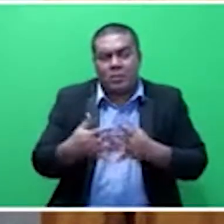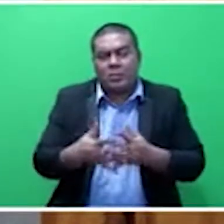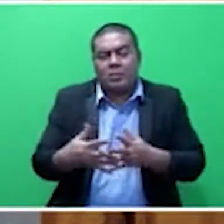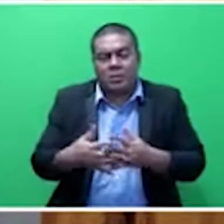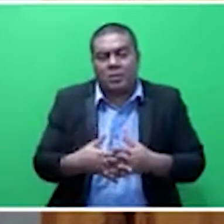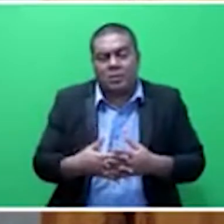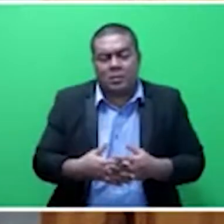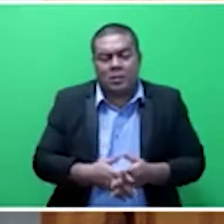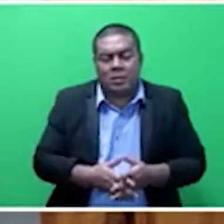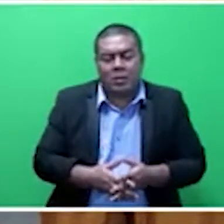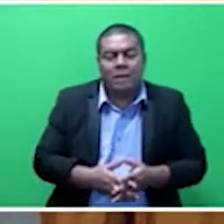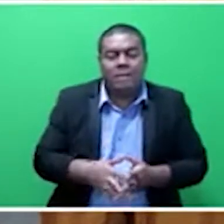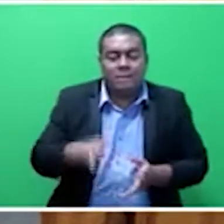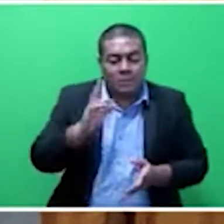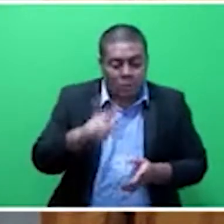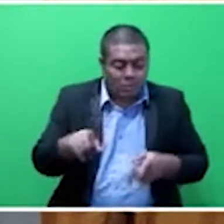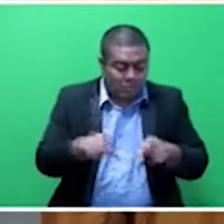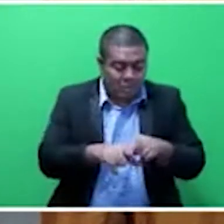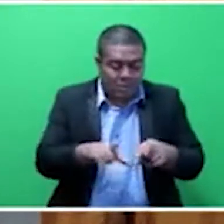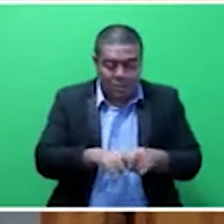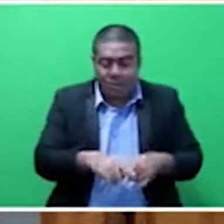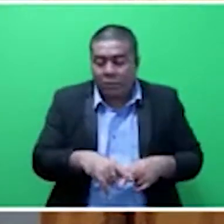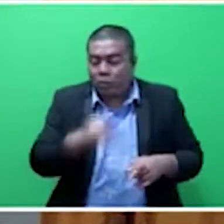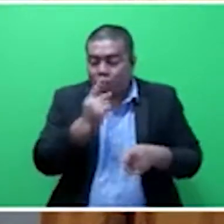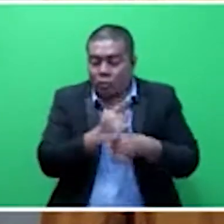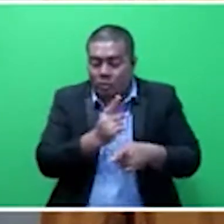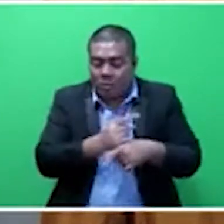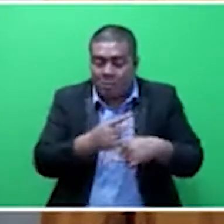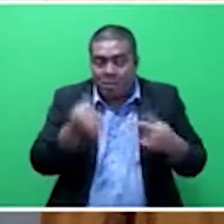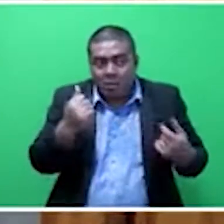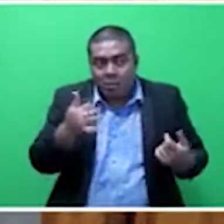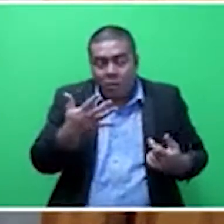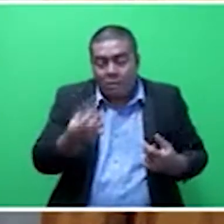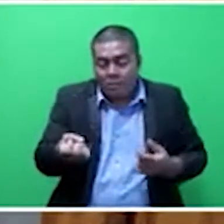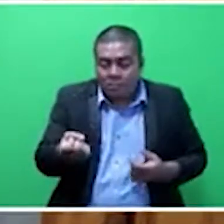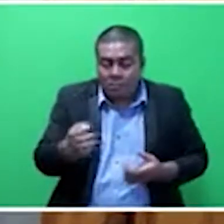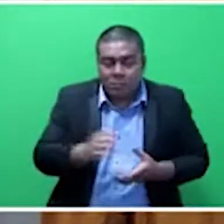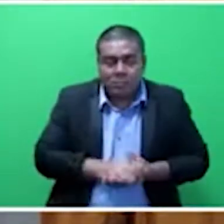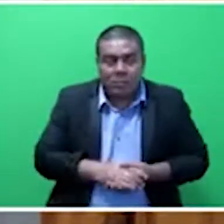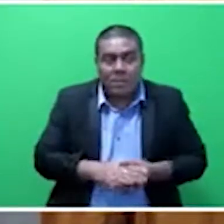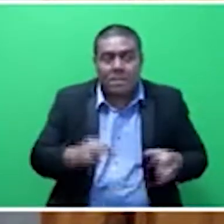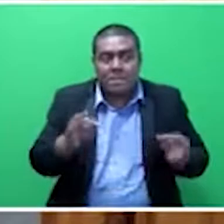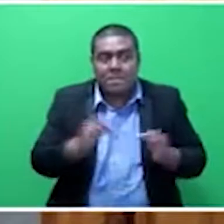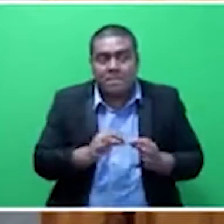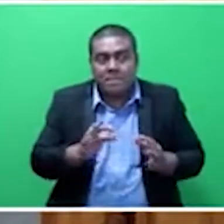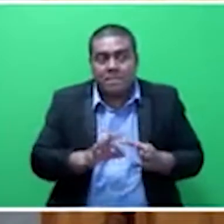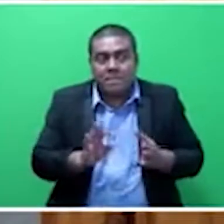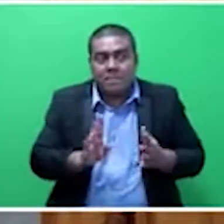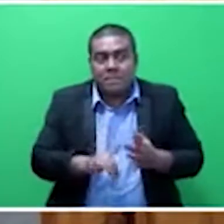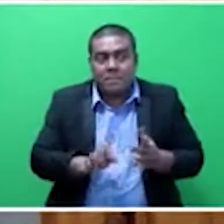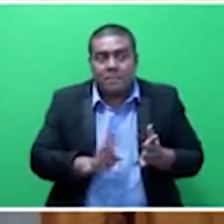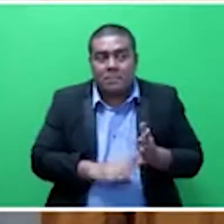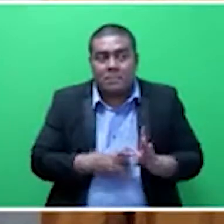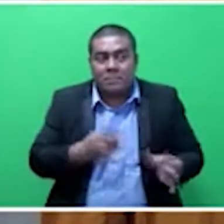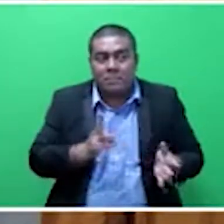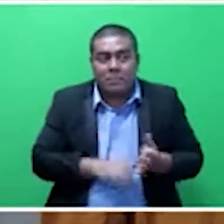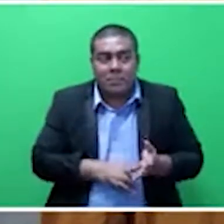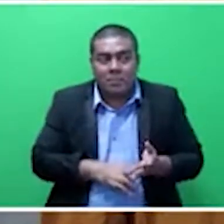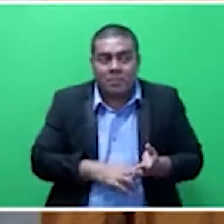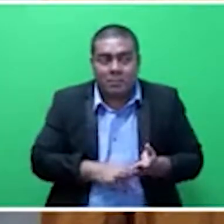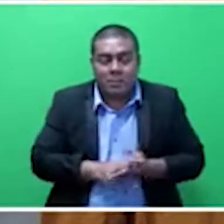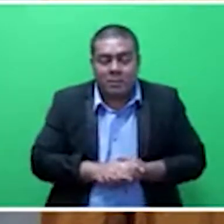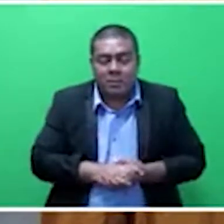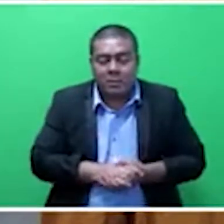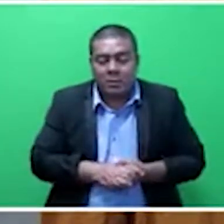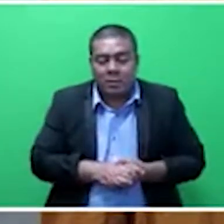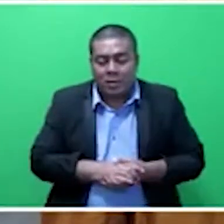opposition abroad for fundraising and radio talkback shows where we saw Honorable Biman run away from the Radio Tarana rather than giving